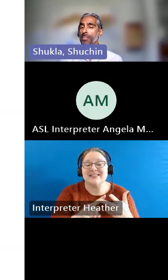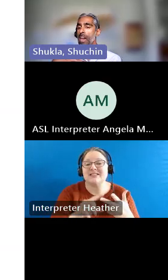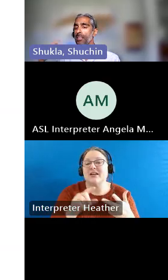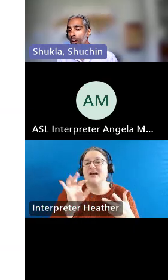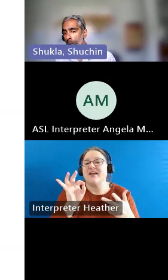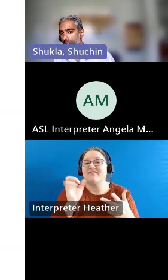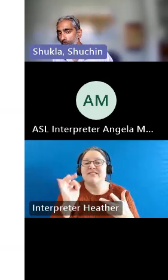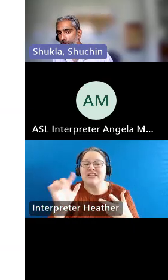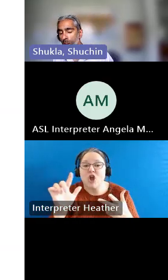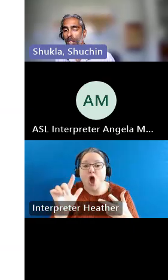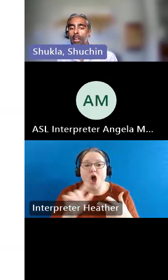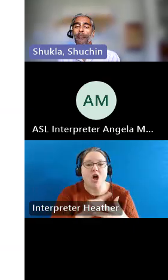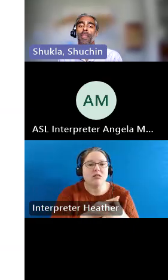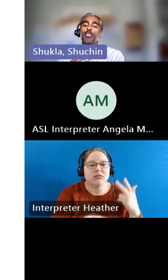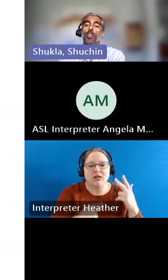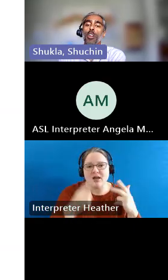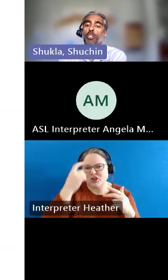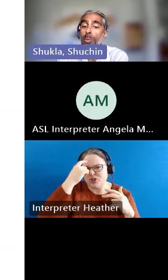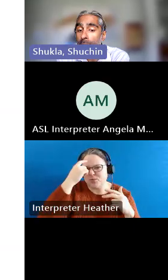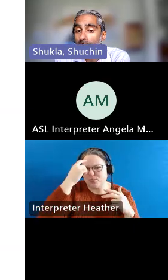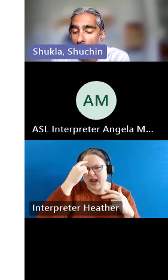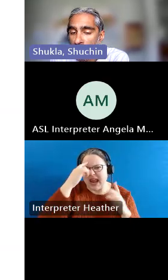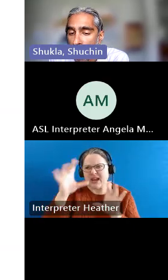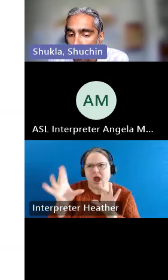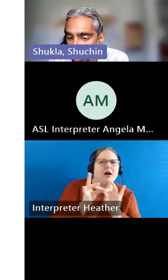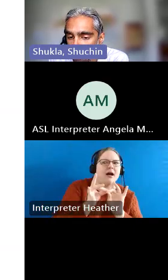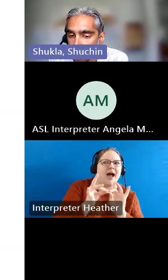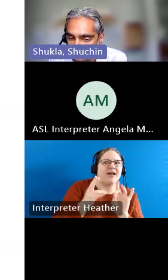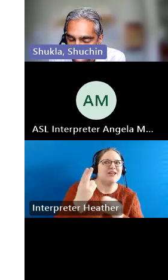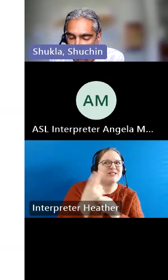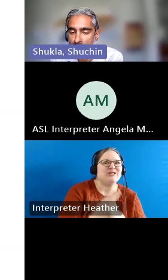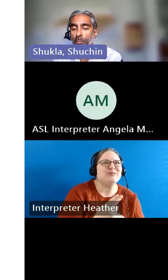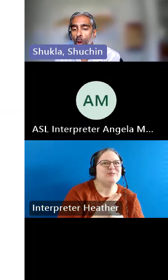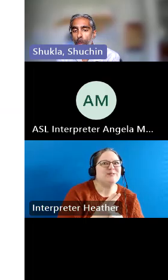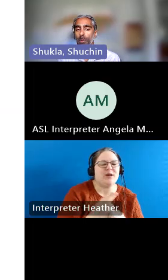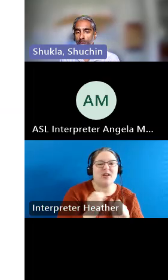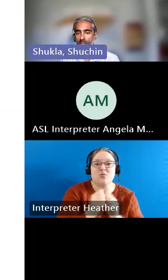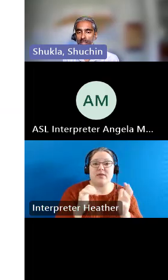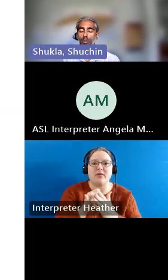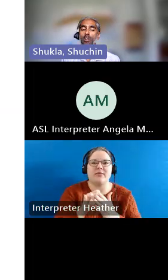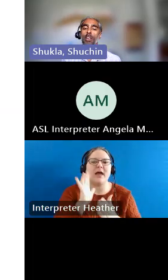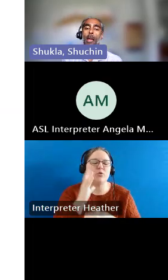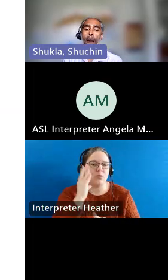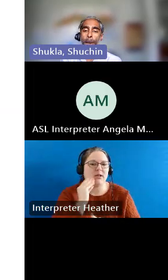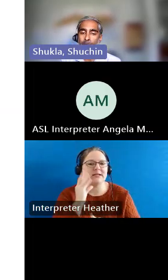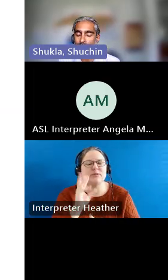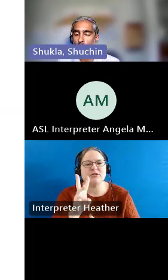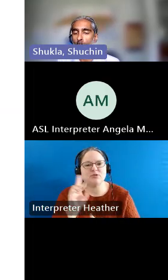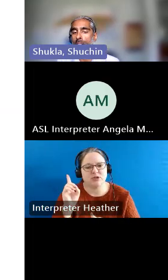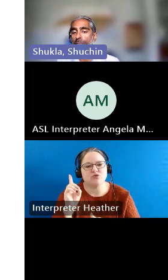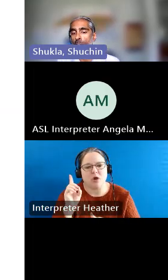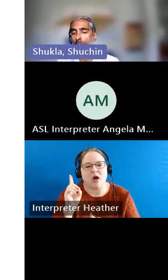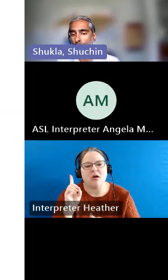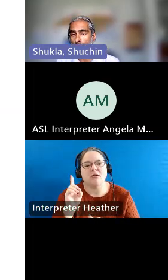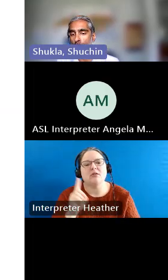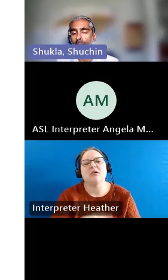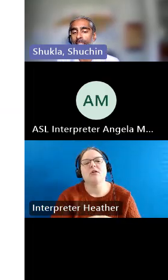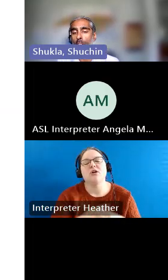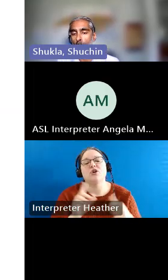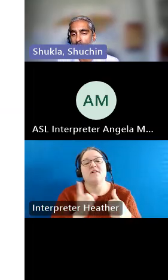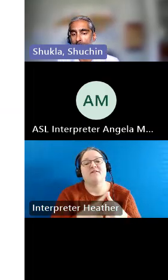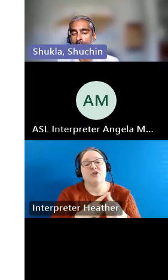that. And without it, they go into withdrawal. And so there are 3 FDA-approved medications for opioid use disorder. Methadone was